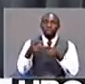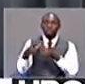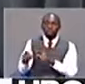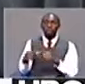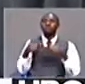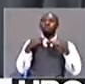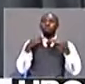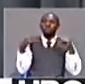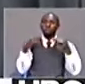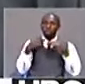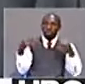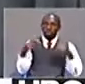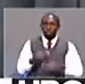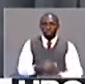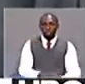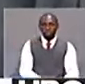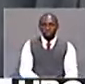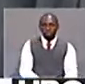in